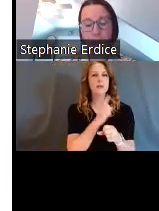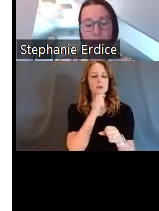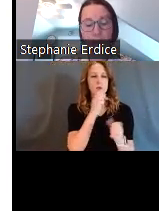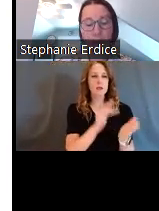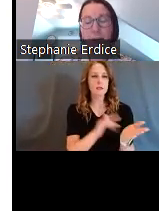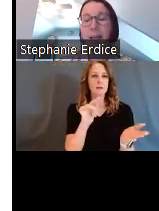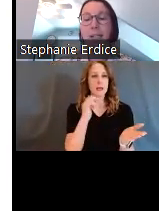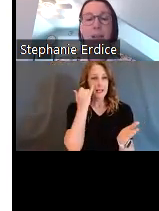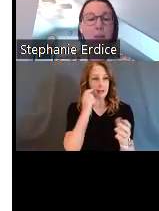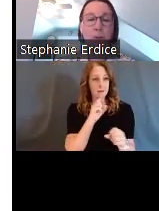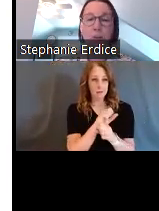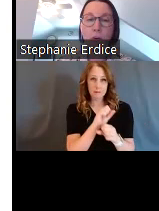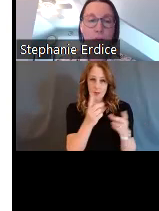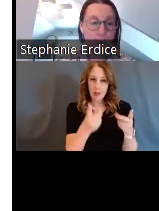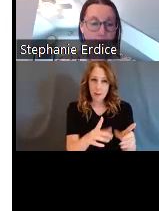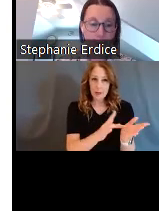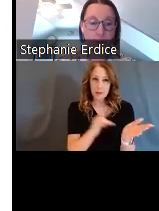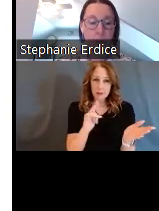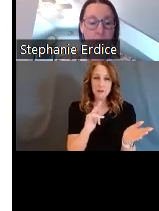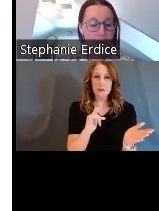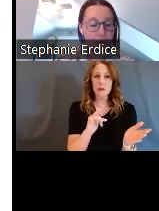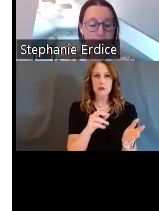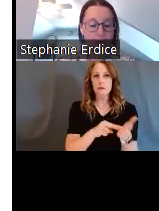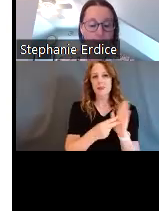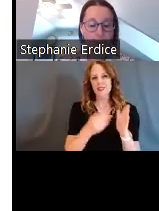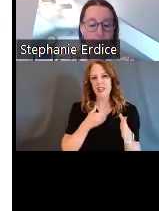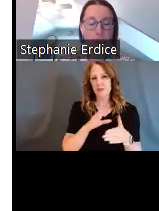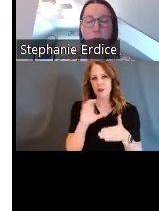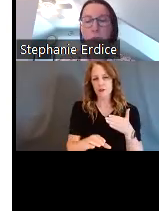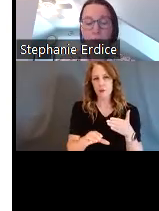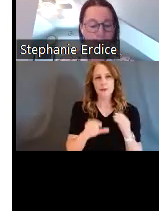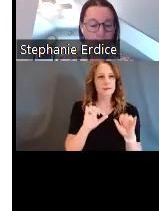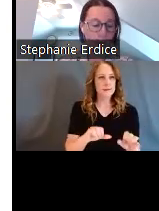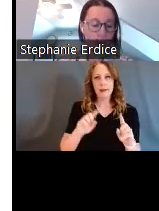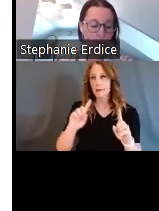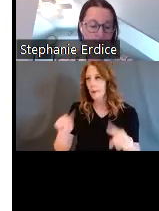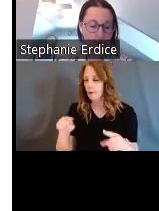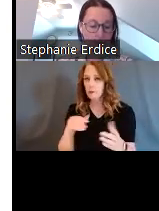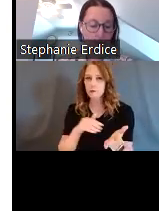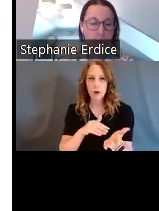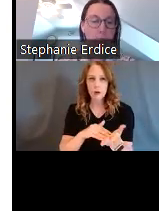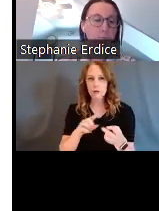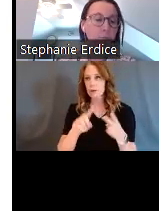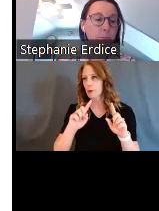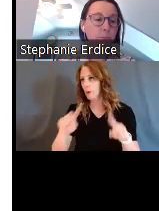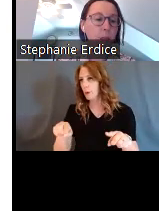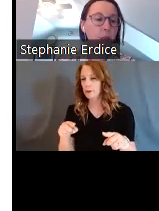and accountability for that. Same thing when you go to the doctor. Same thing when you go to a mental health